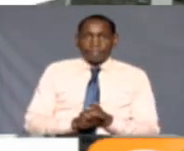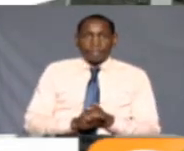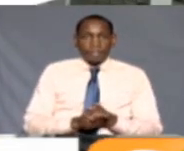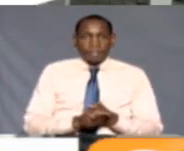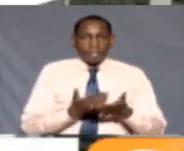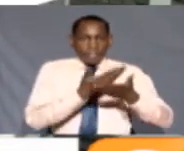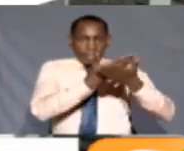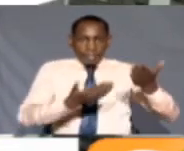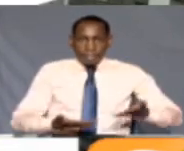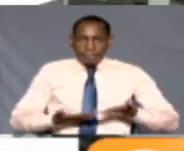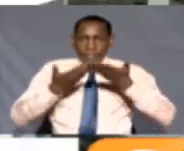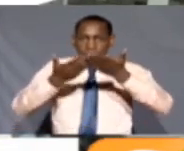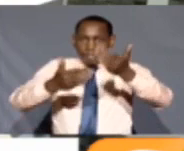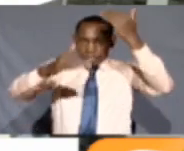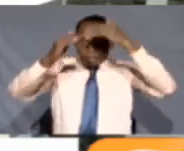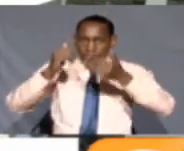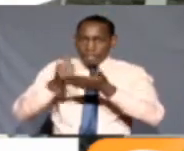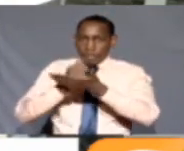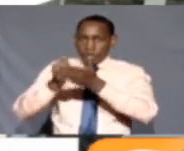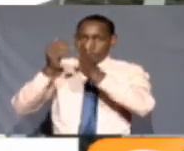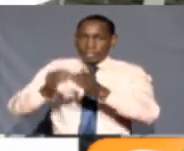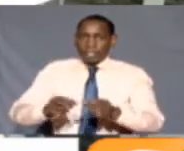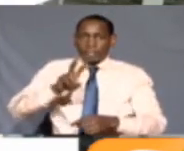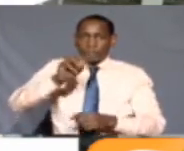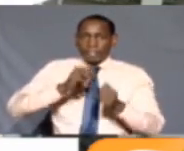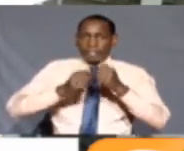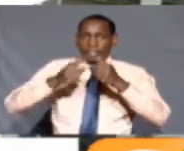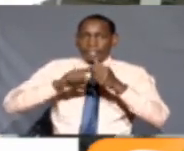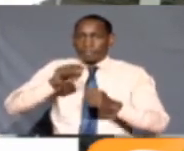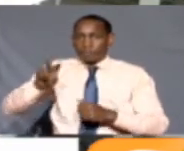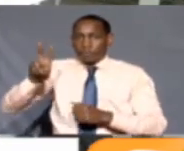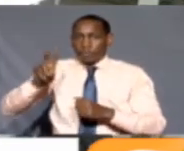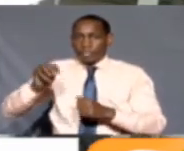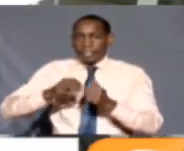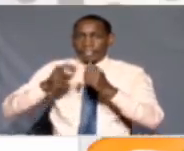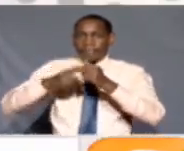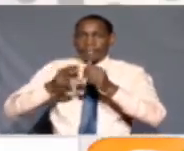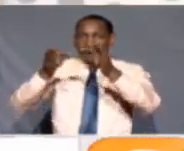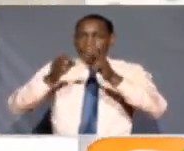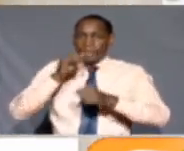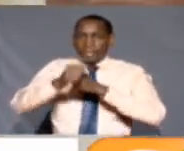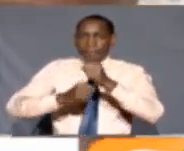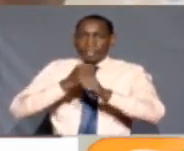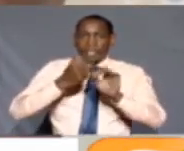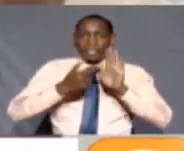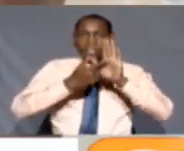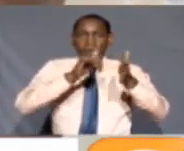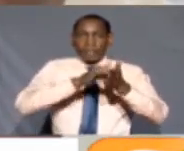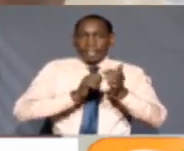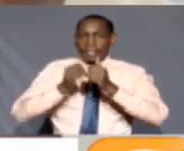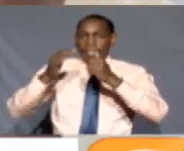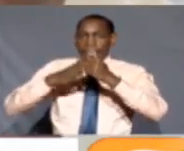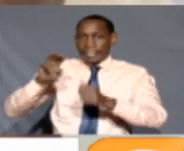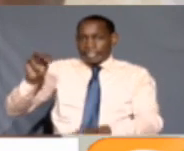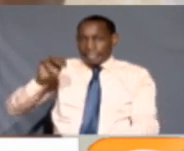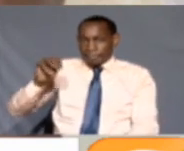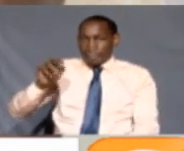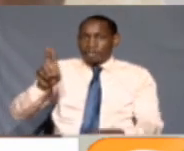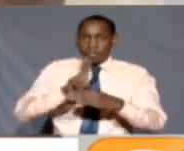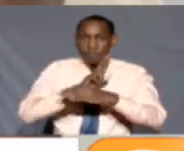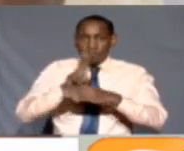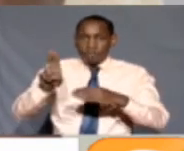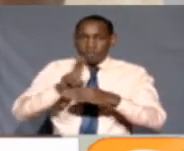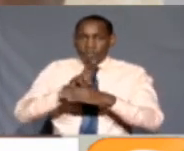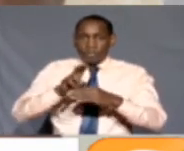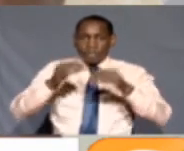Statements presented by the university to auditors in the 2016-2017 financial year showed that 19 million shillings was spent